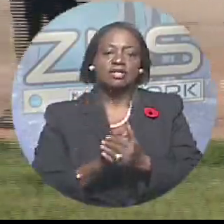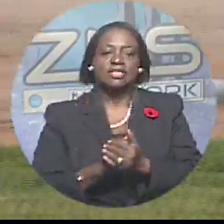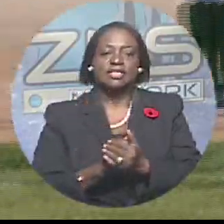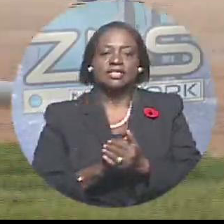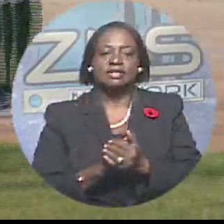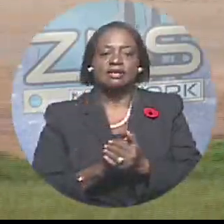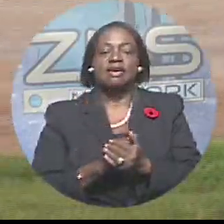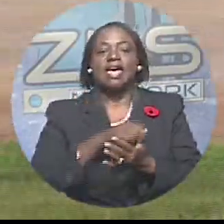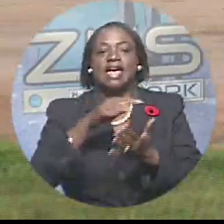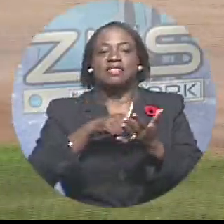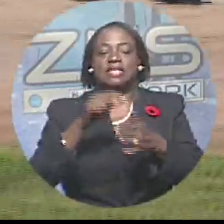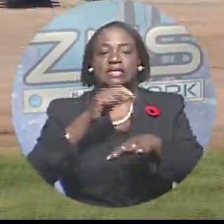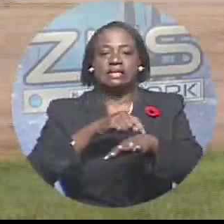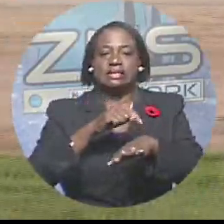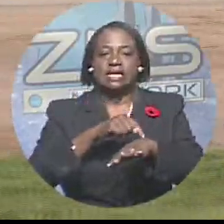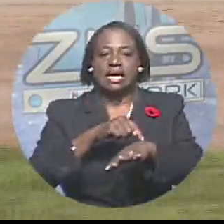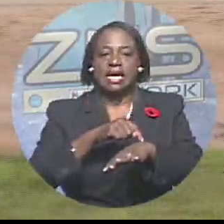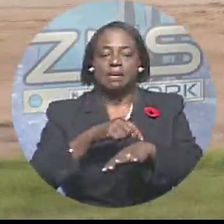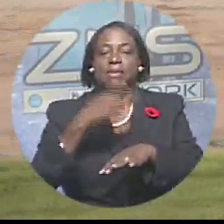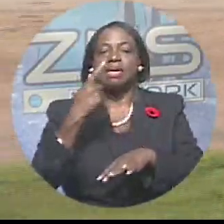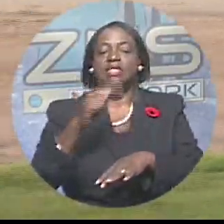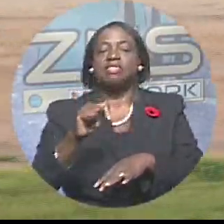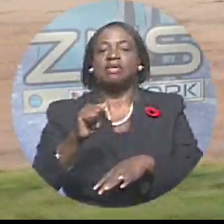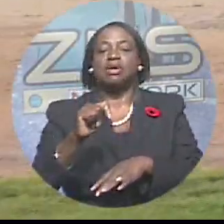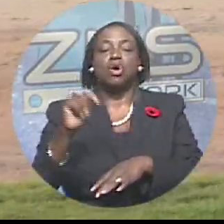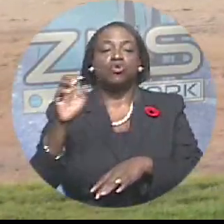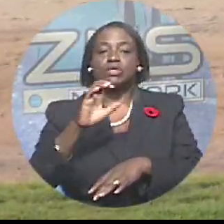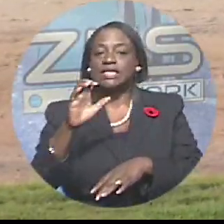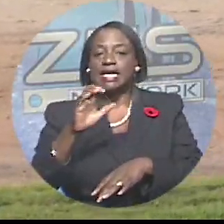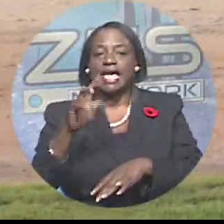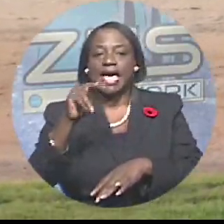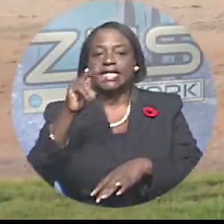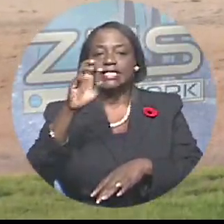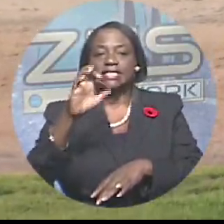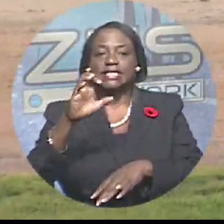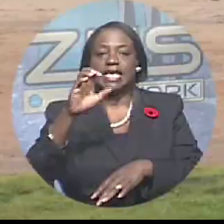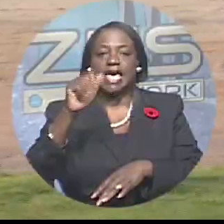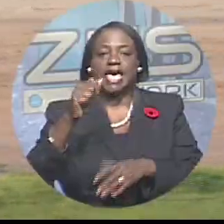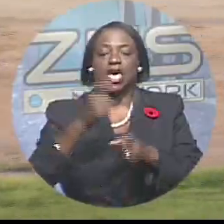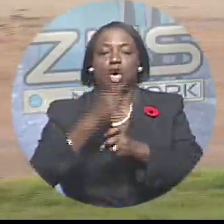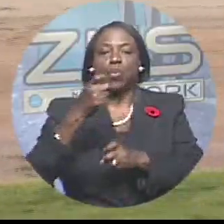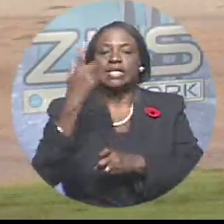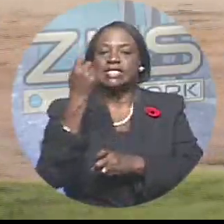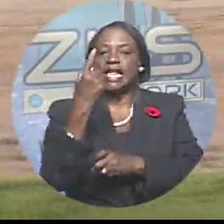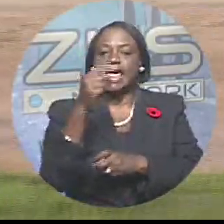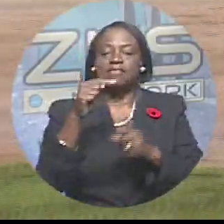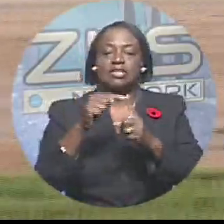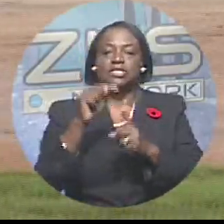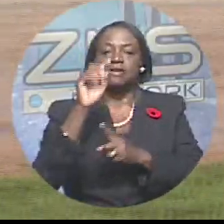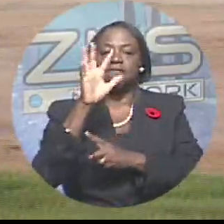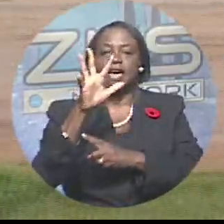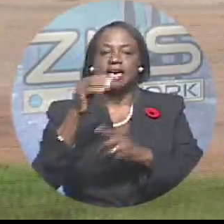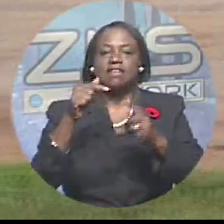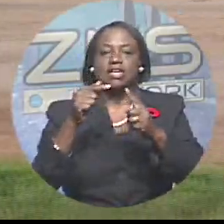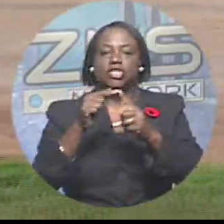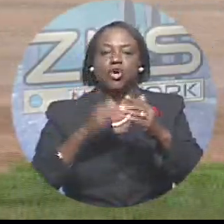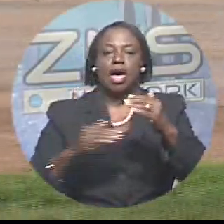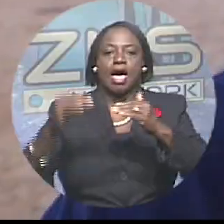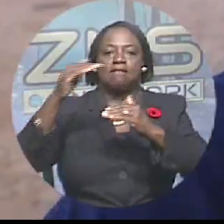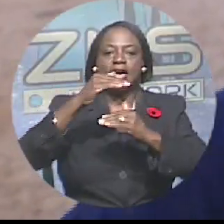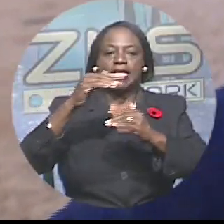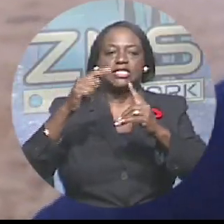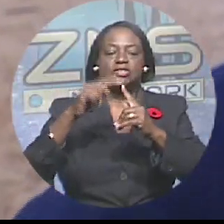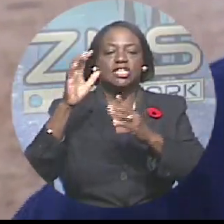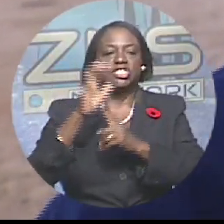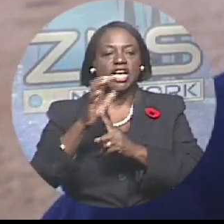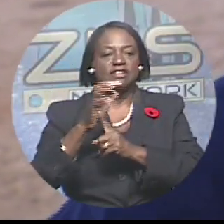time around, the Crusaders, they don't give in. NCAA wins 11-5 to advance to the championship.